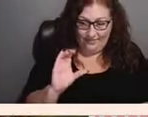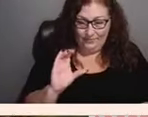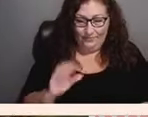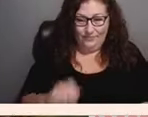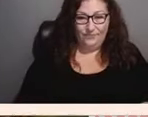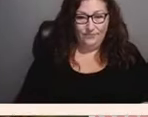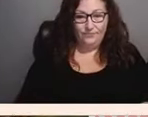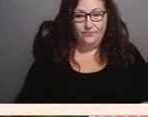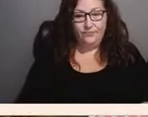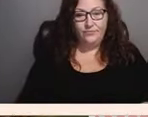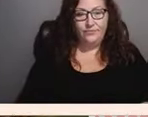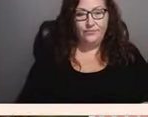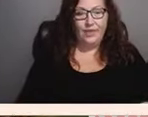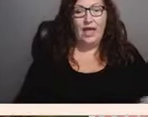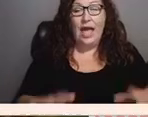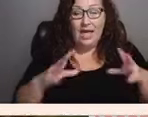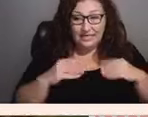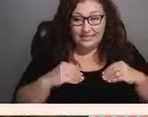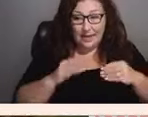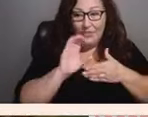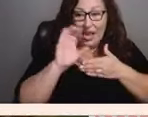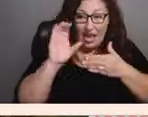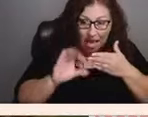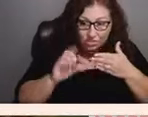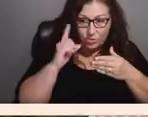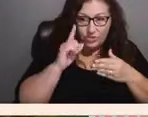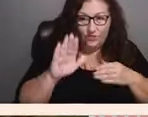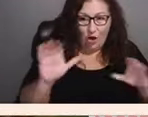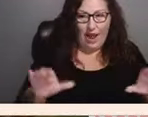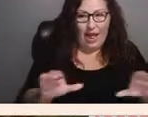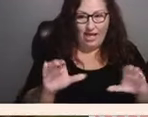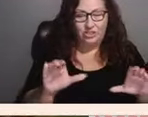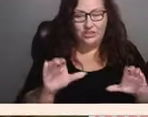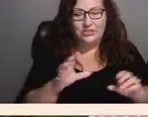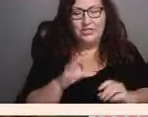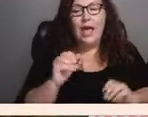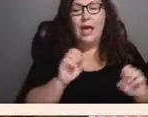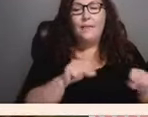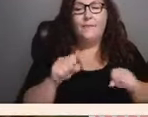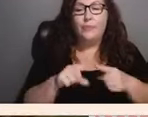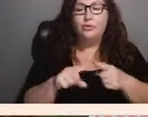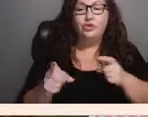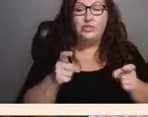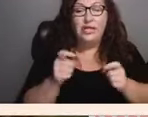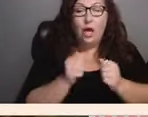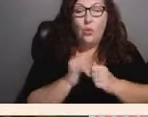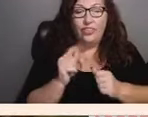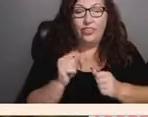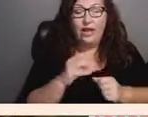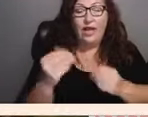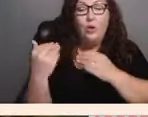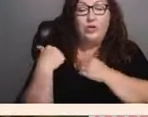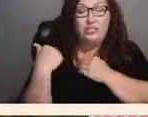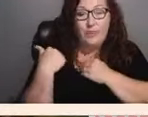accept the consequences for your actions and be able to deal with it in a responsible